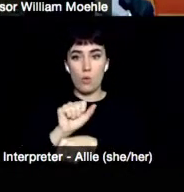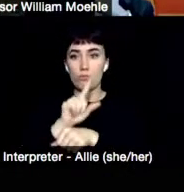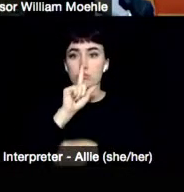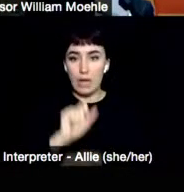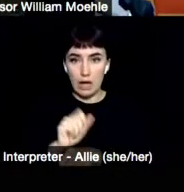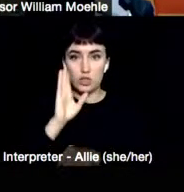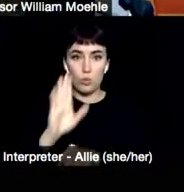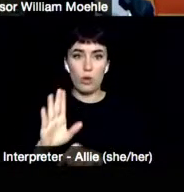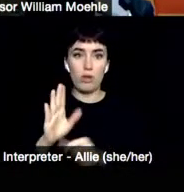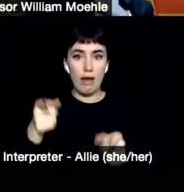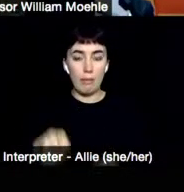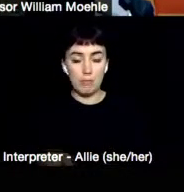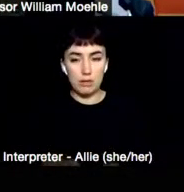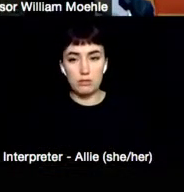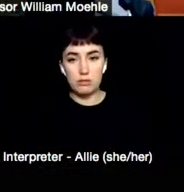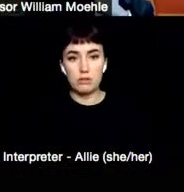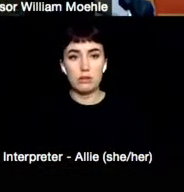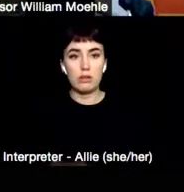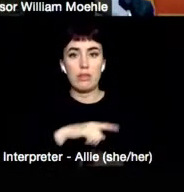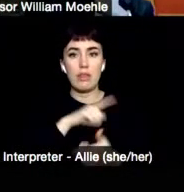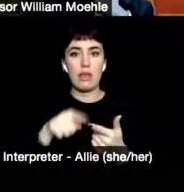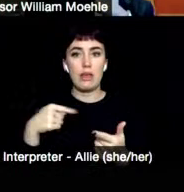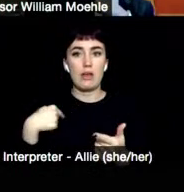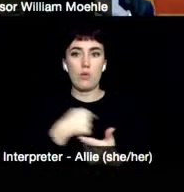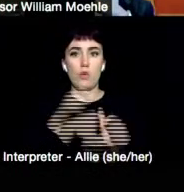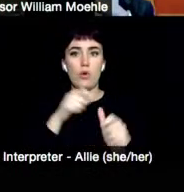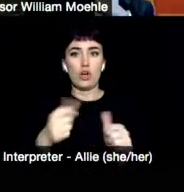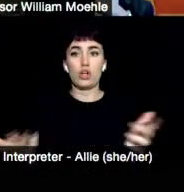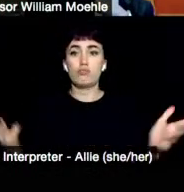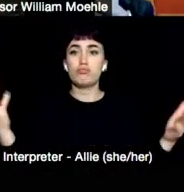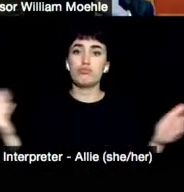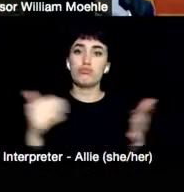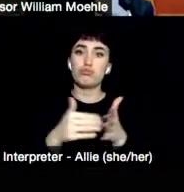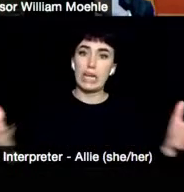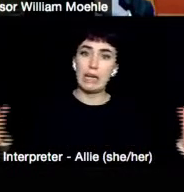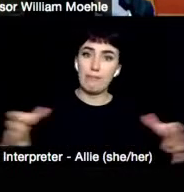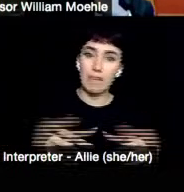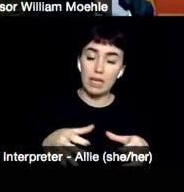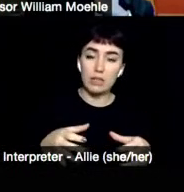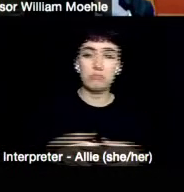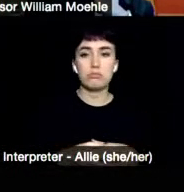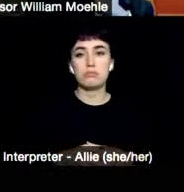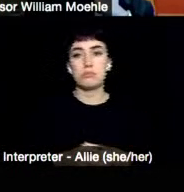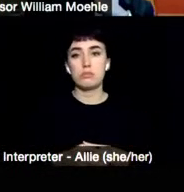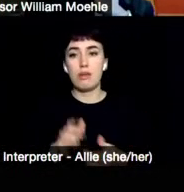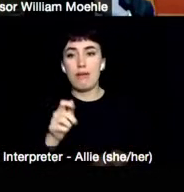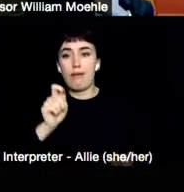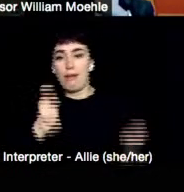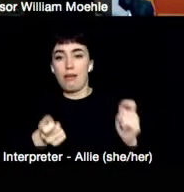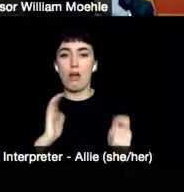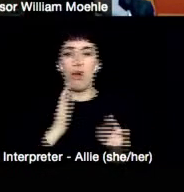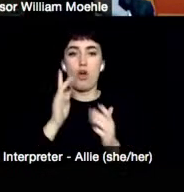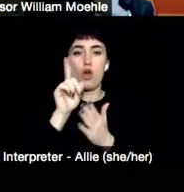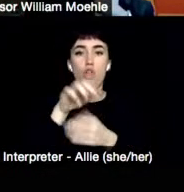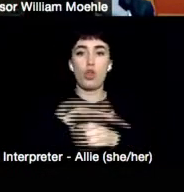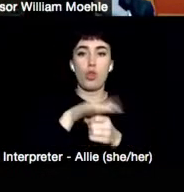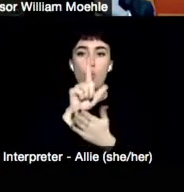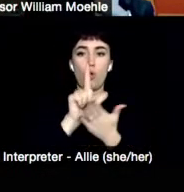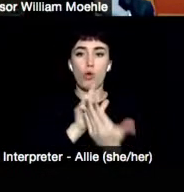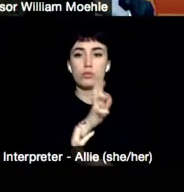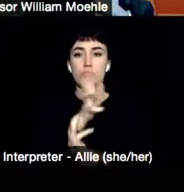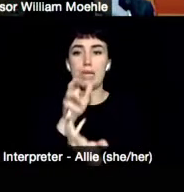take place? And then we could reconvene and tailor our local law to meet